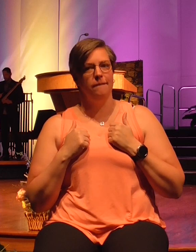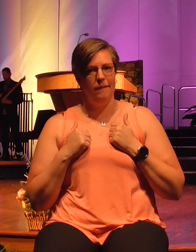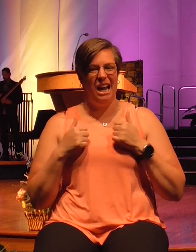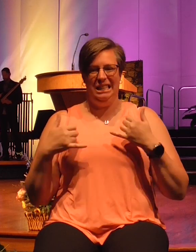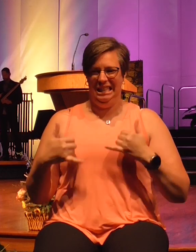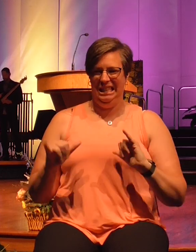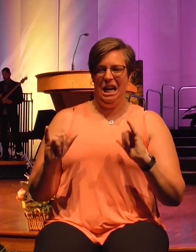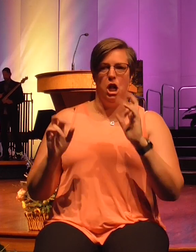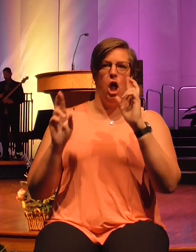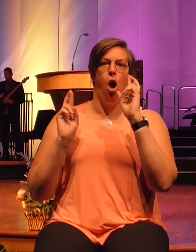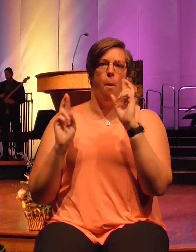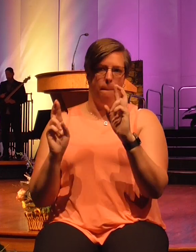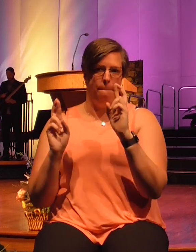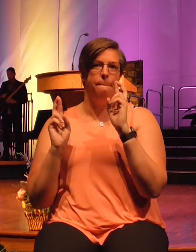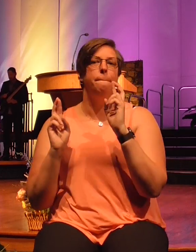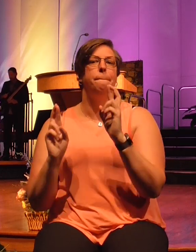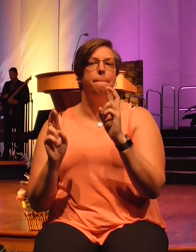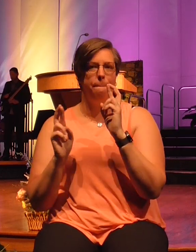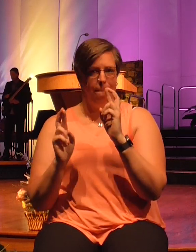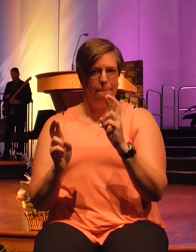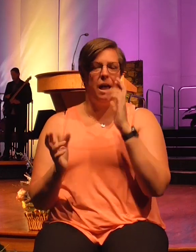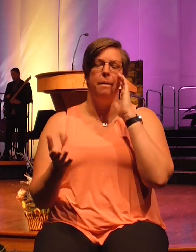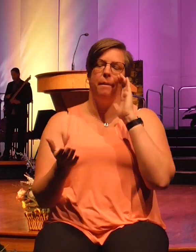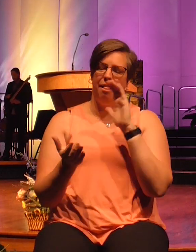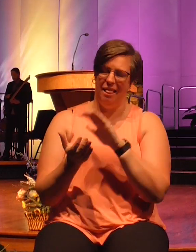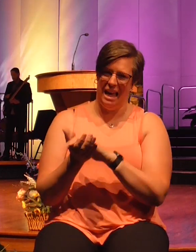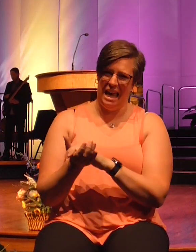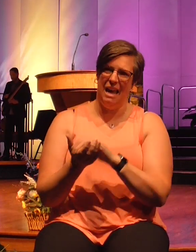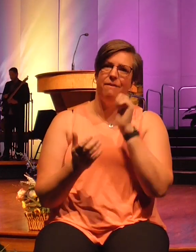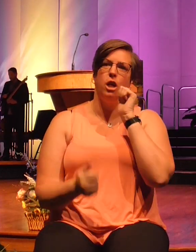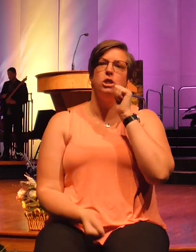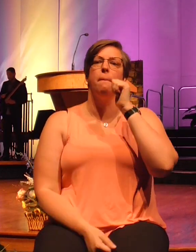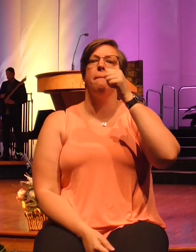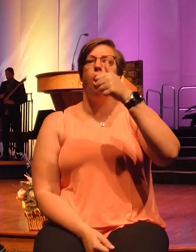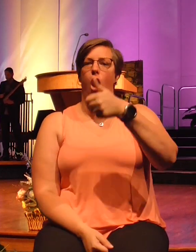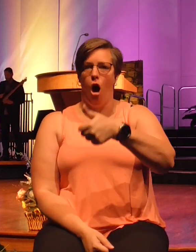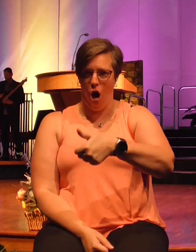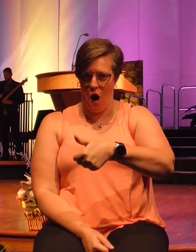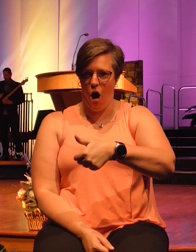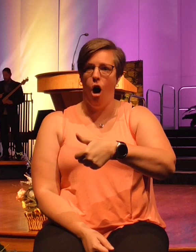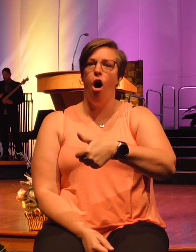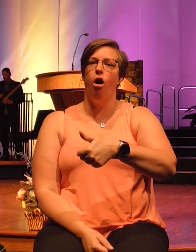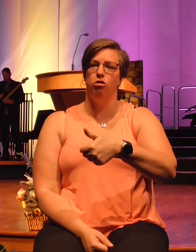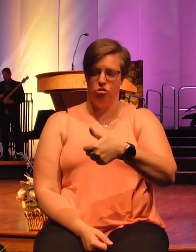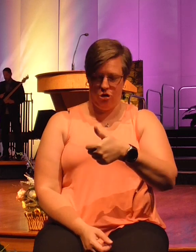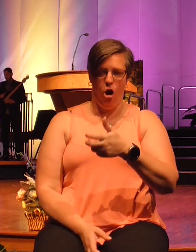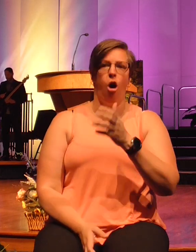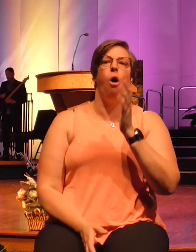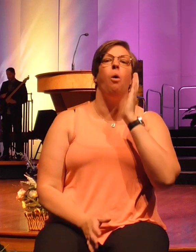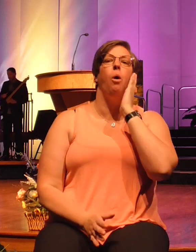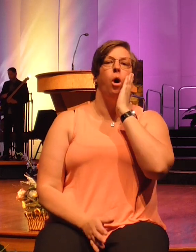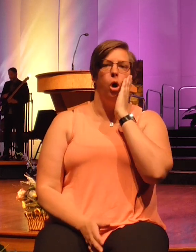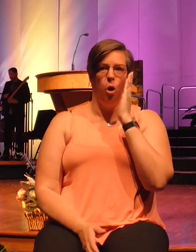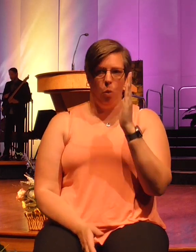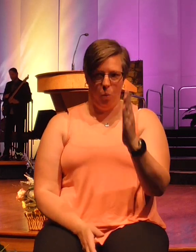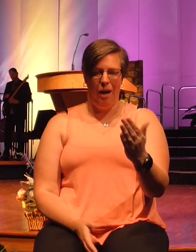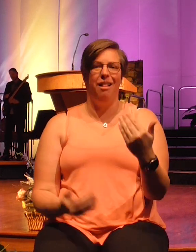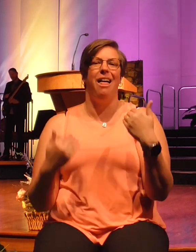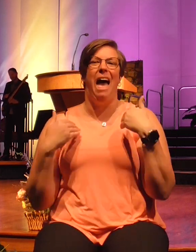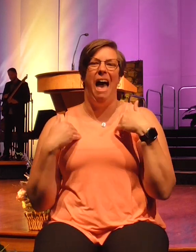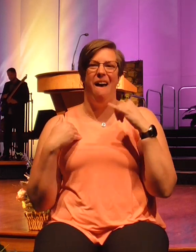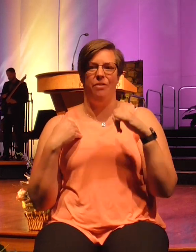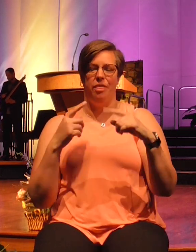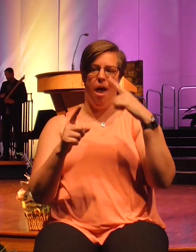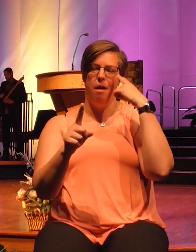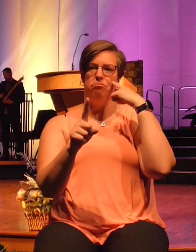hope in this hook, belief that tomorrow will hold the silver lining to